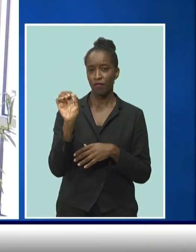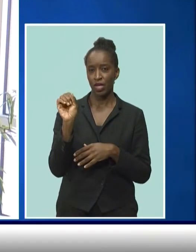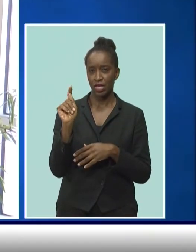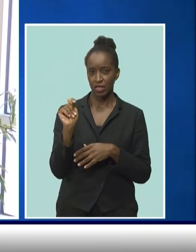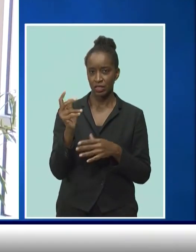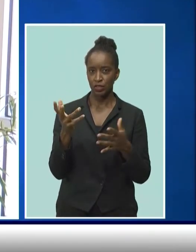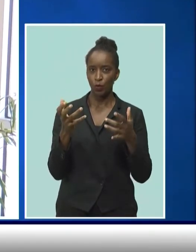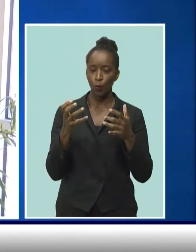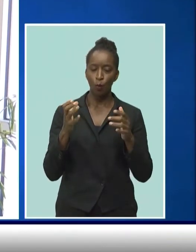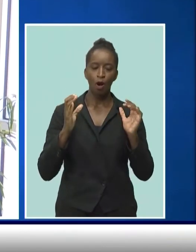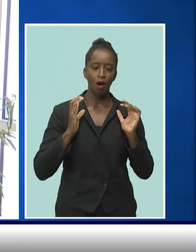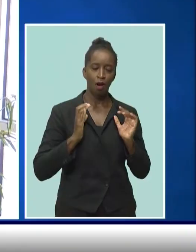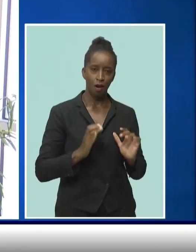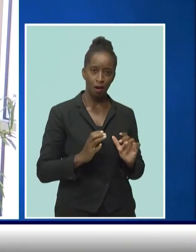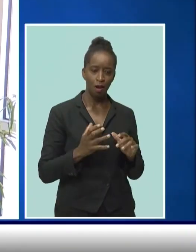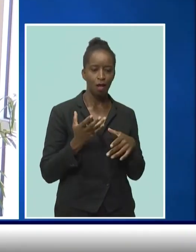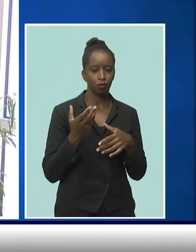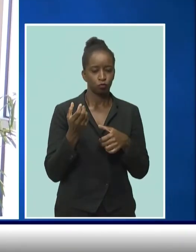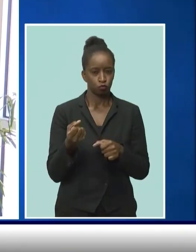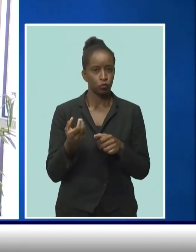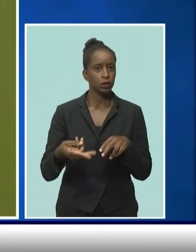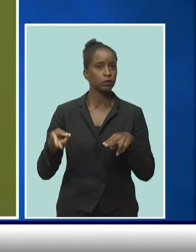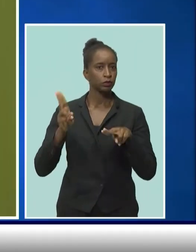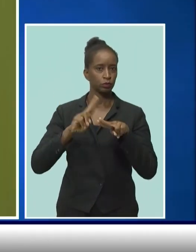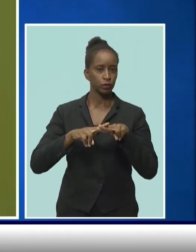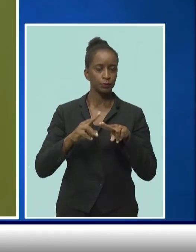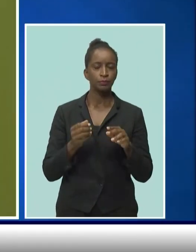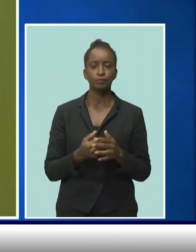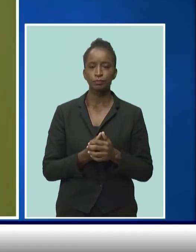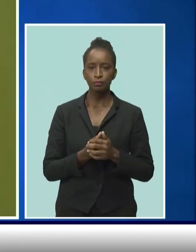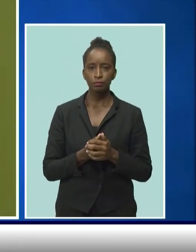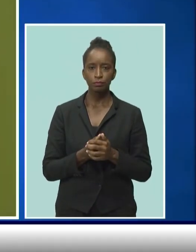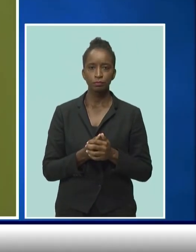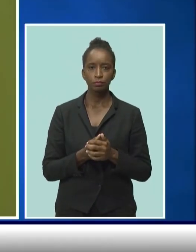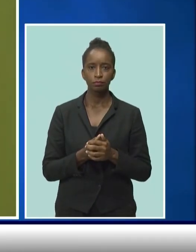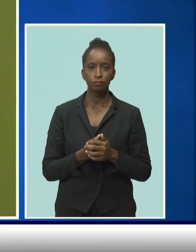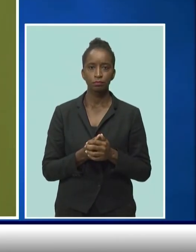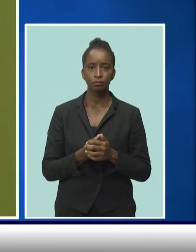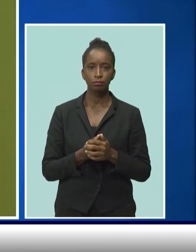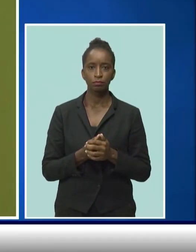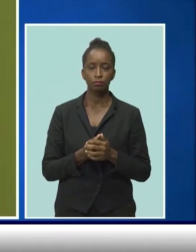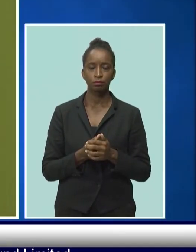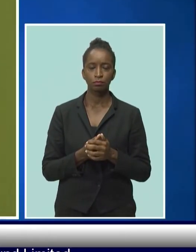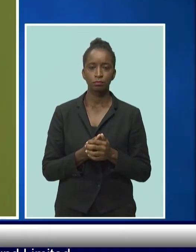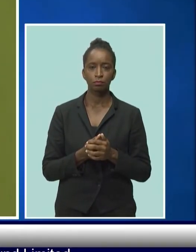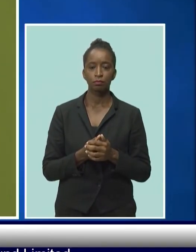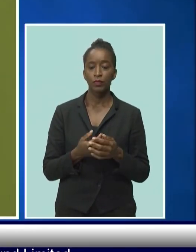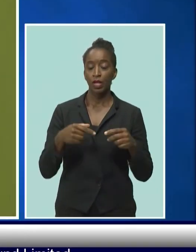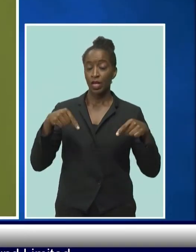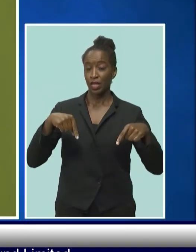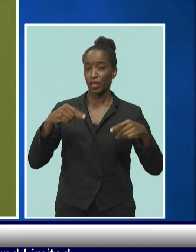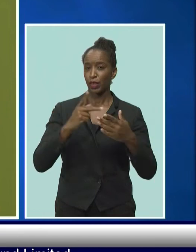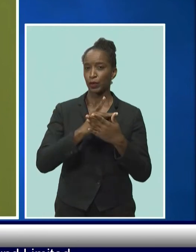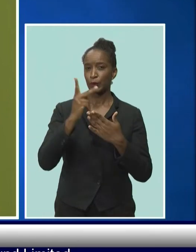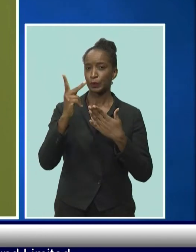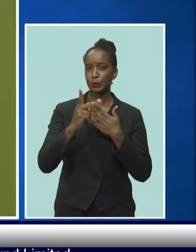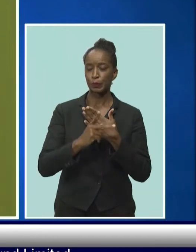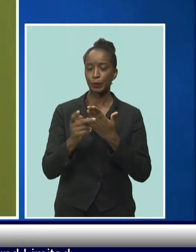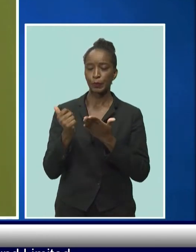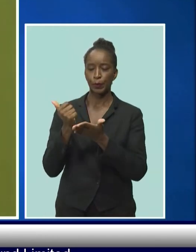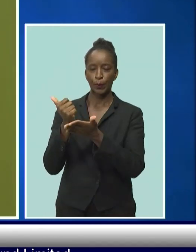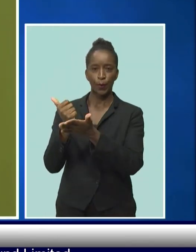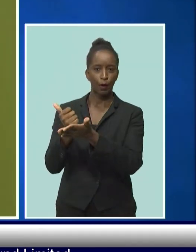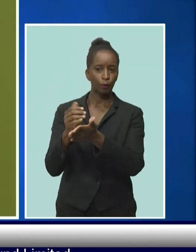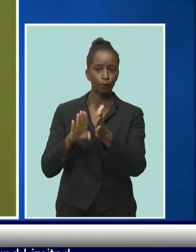client confidence. This new program will place emphasis on building client competencies in several areas. These will